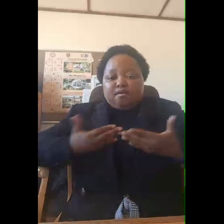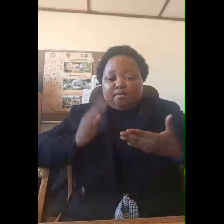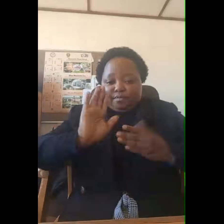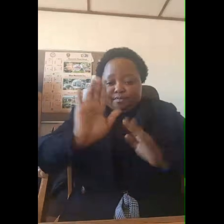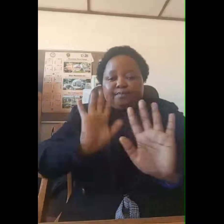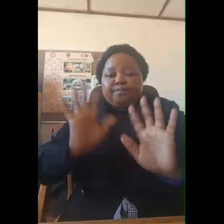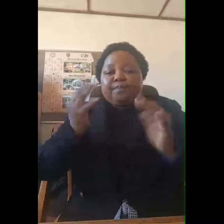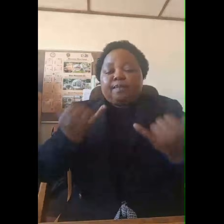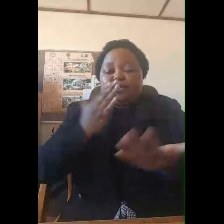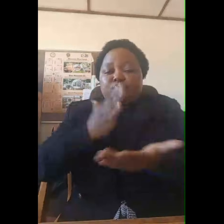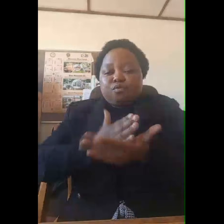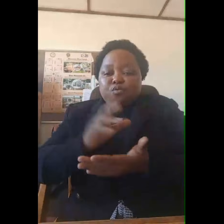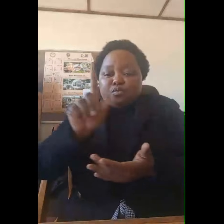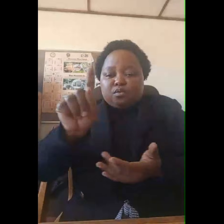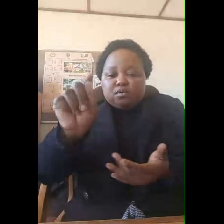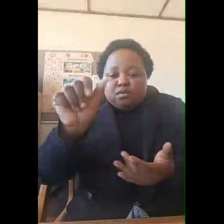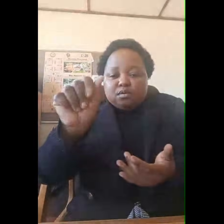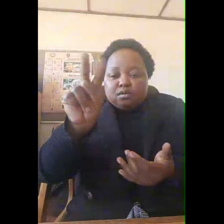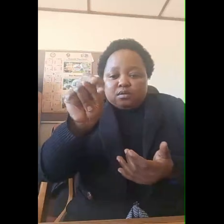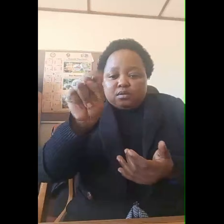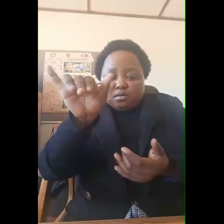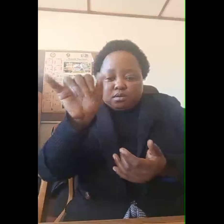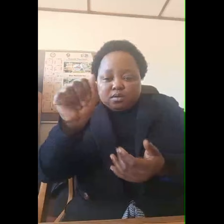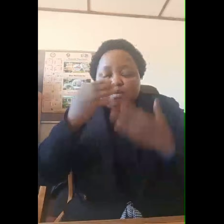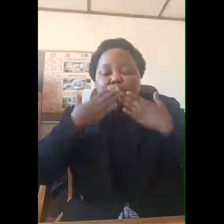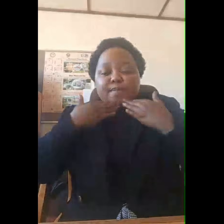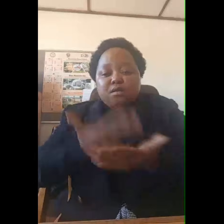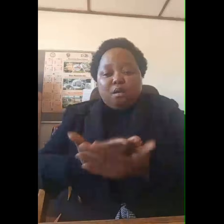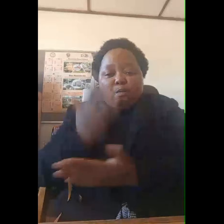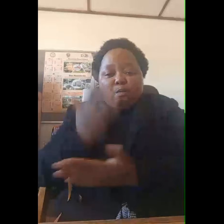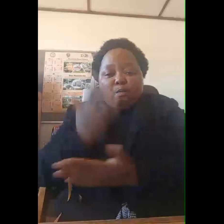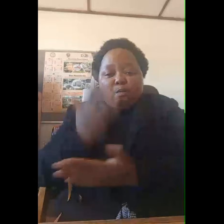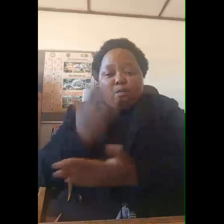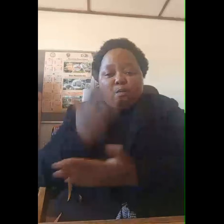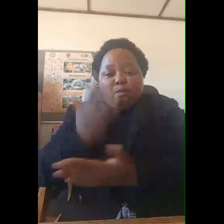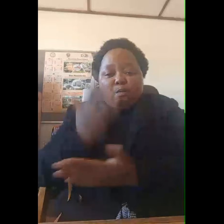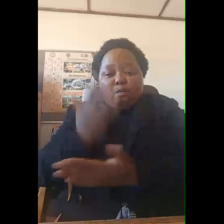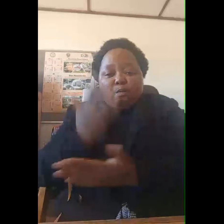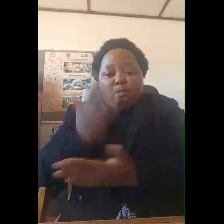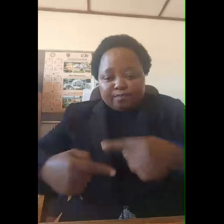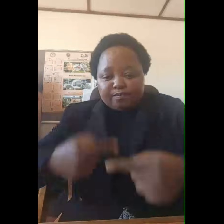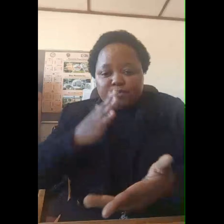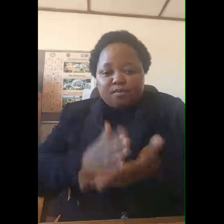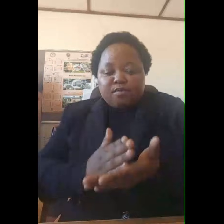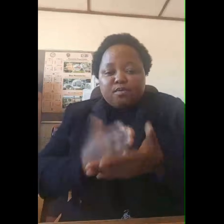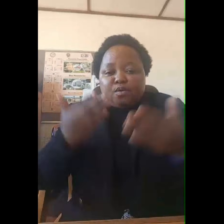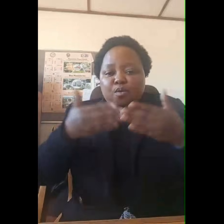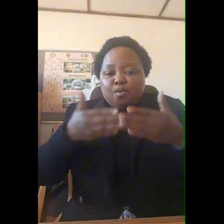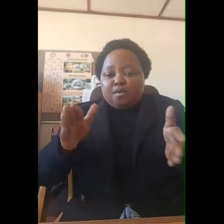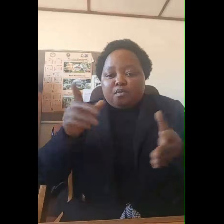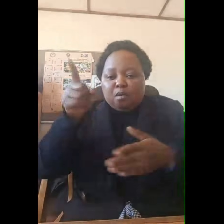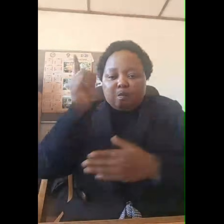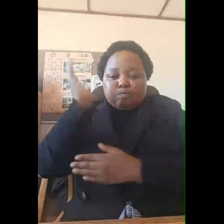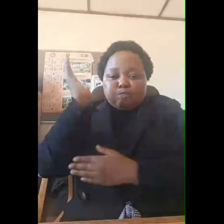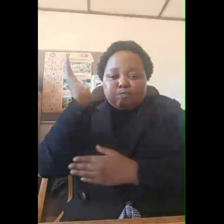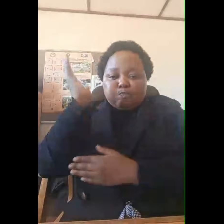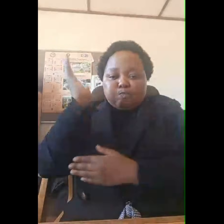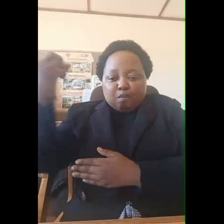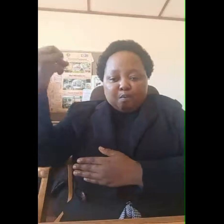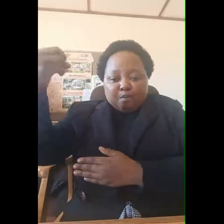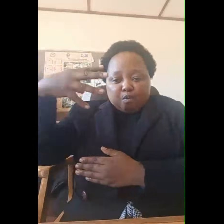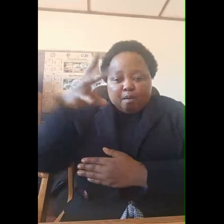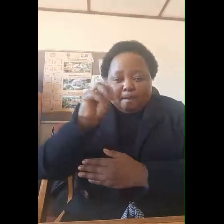Tanya, take the floor and open your mic, and you will have 20